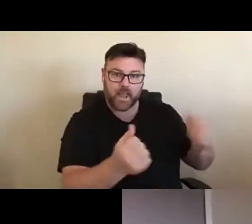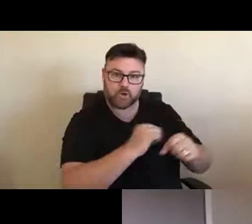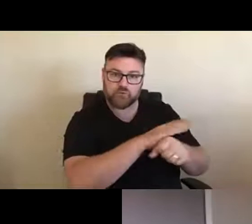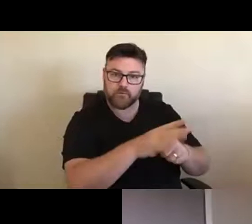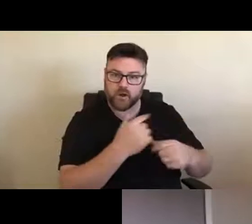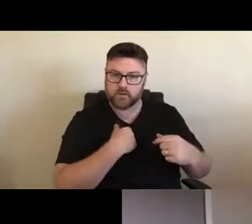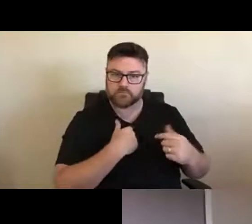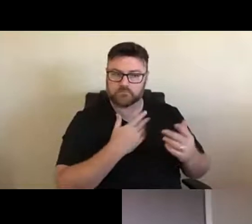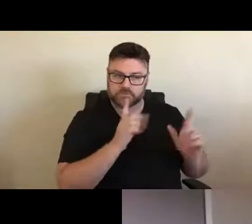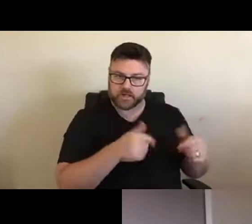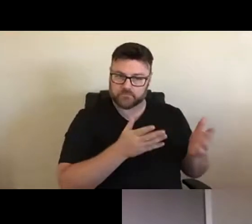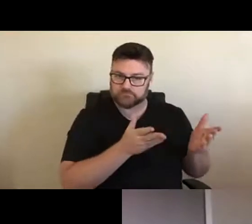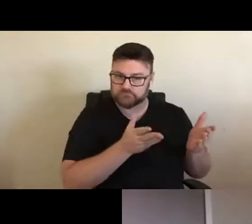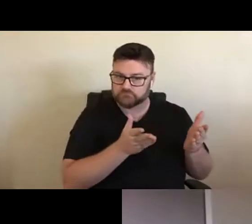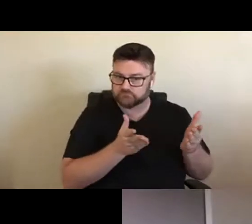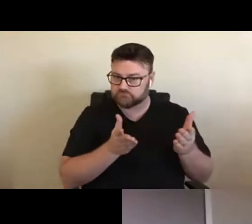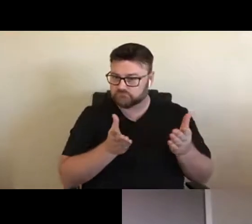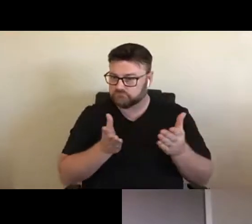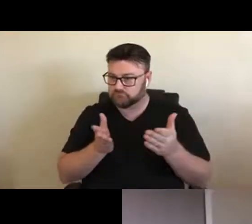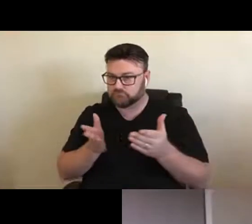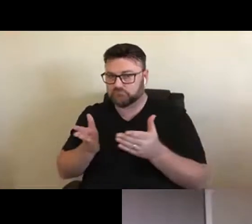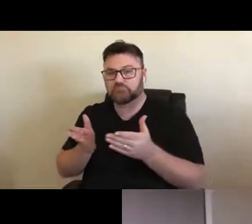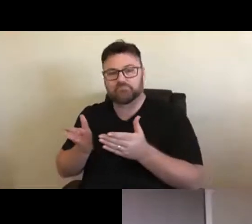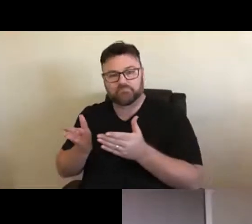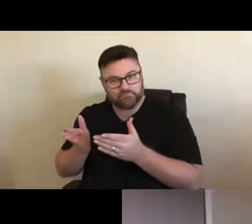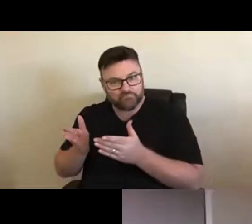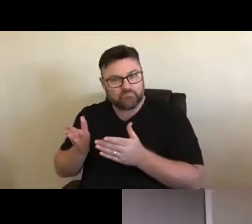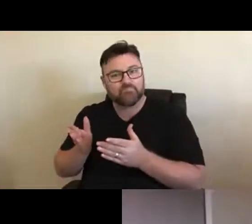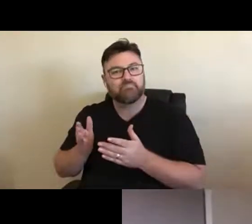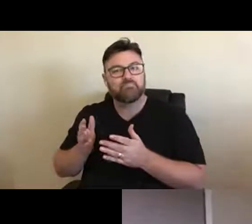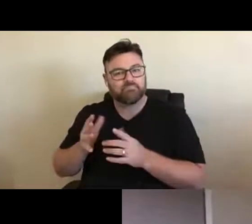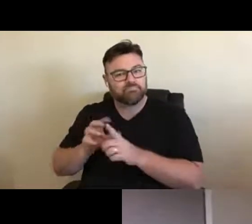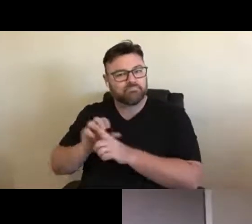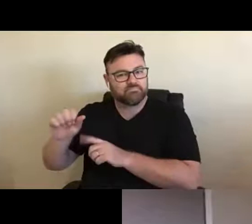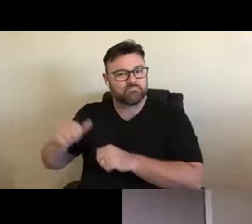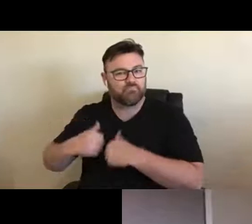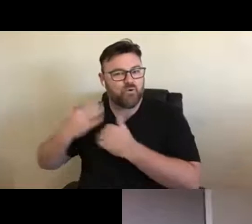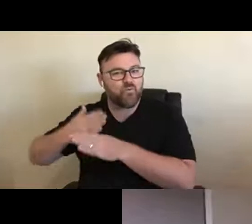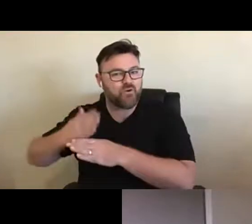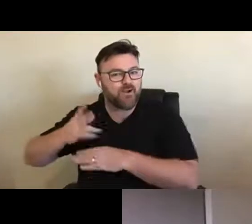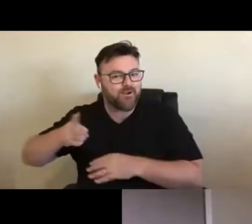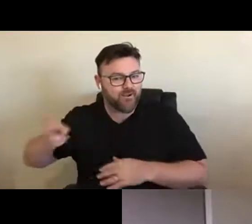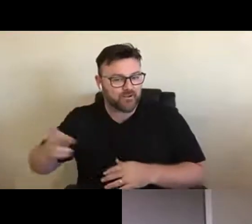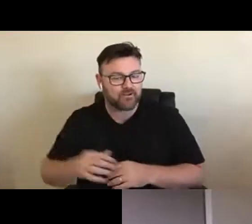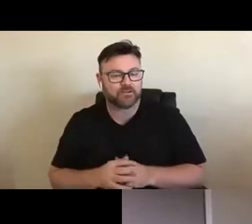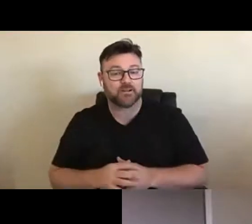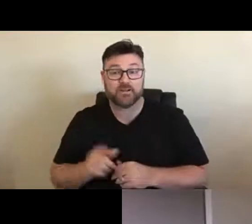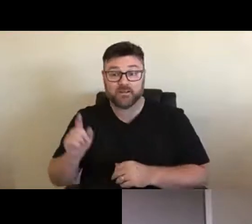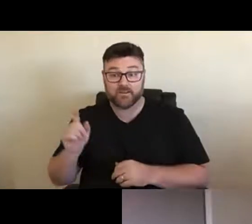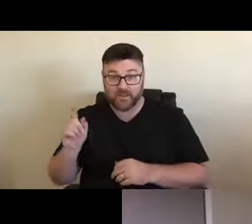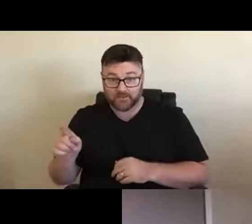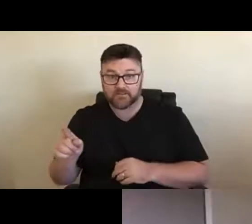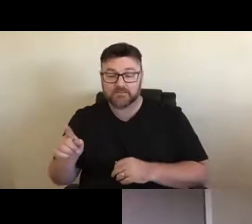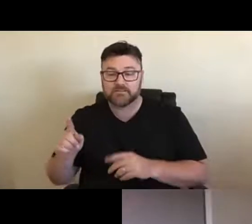sort of 4 to 5 years. And particularly one of the ways in which my practice has re-emerged, as Alana hinted,